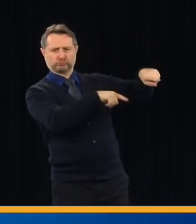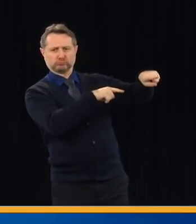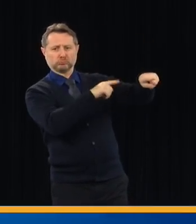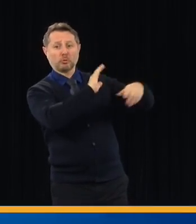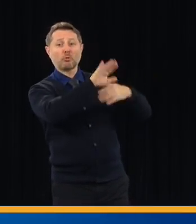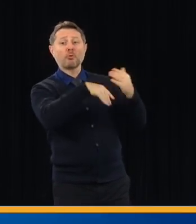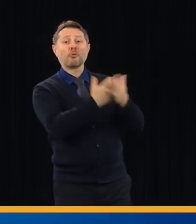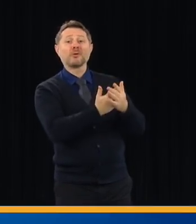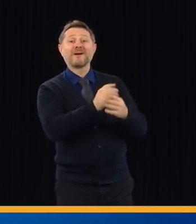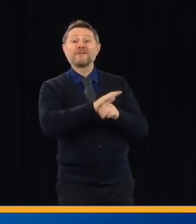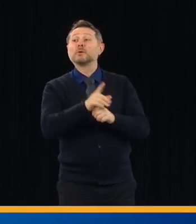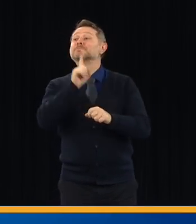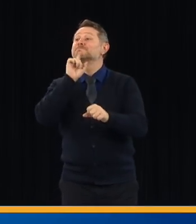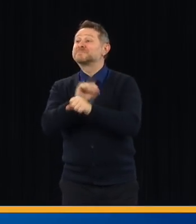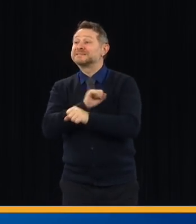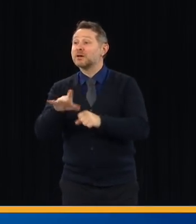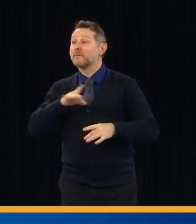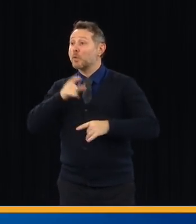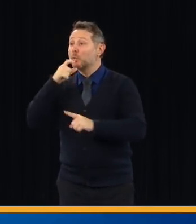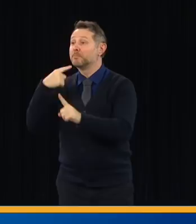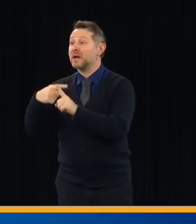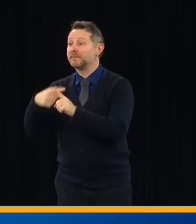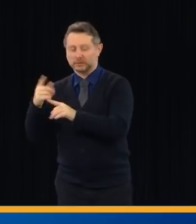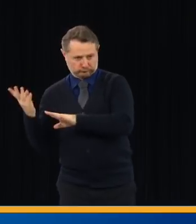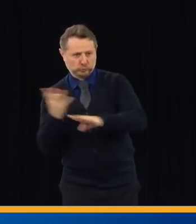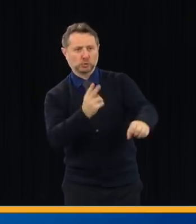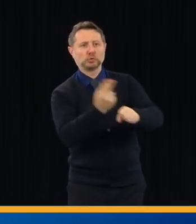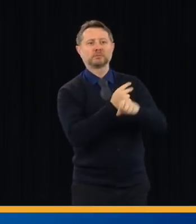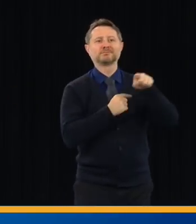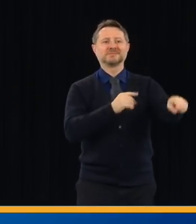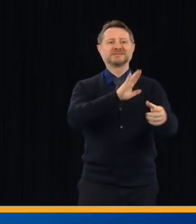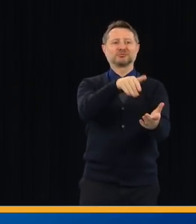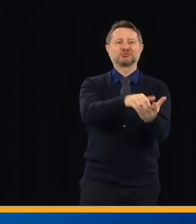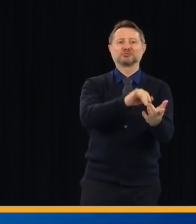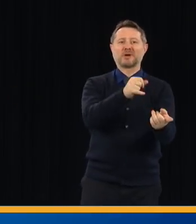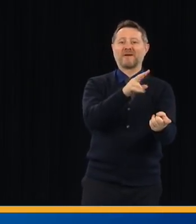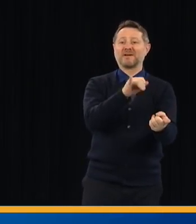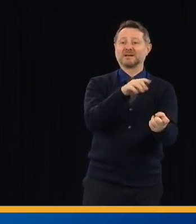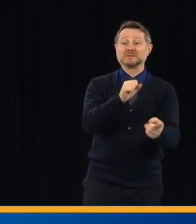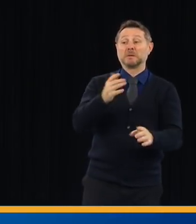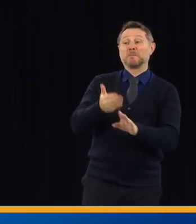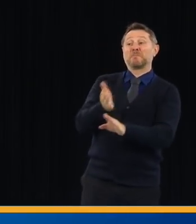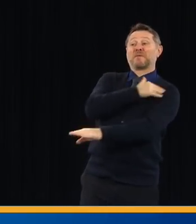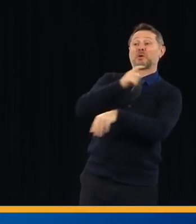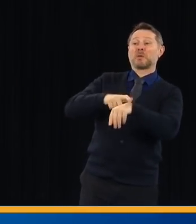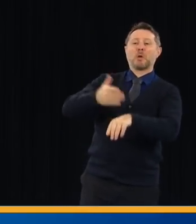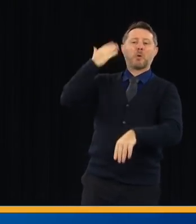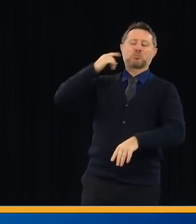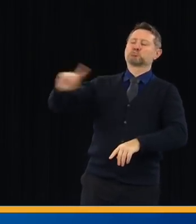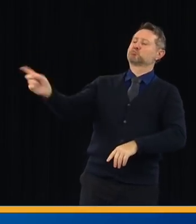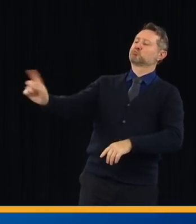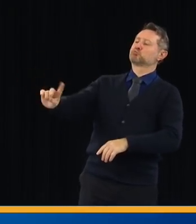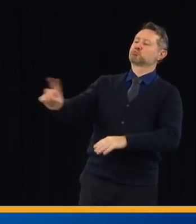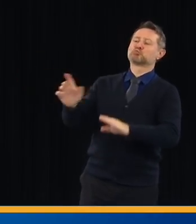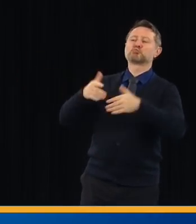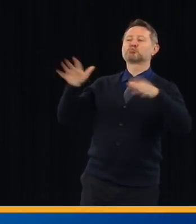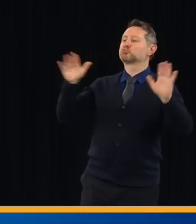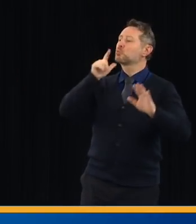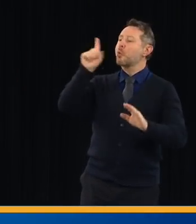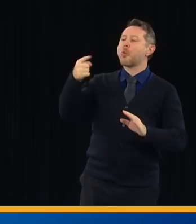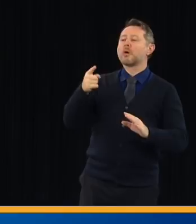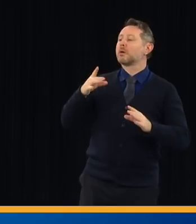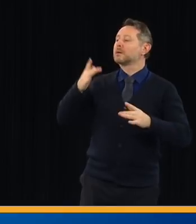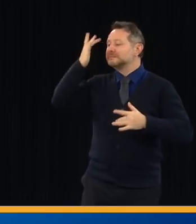facility. Remember, originally, the Javits Center, which is a state convention center, we worked with the federal